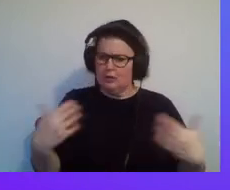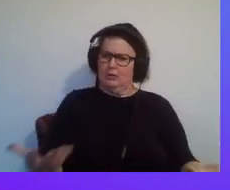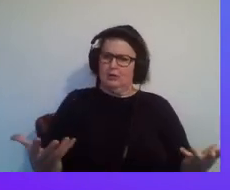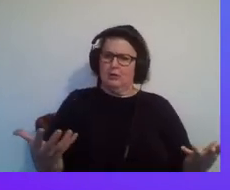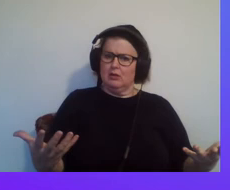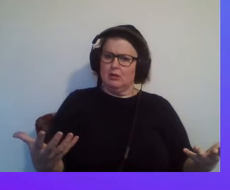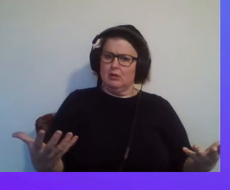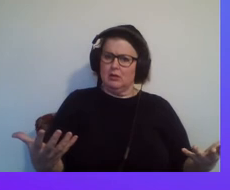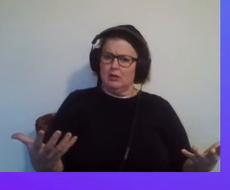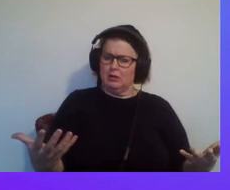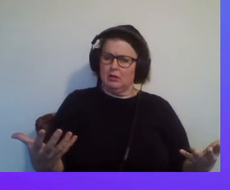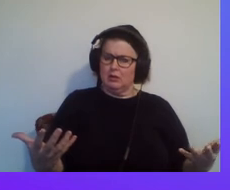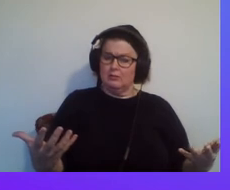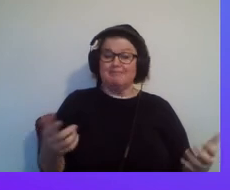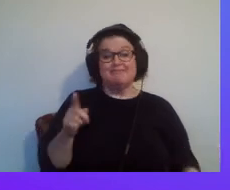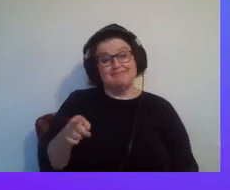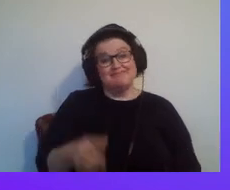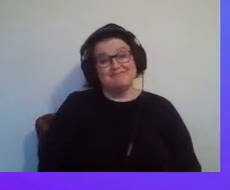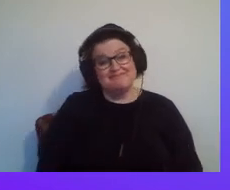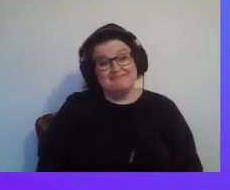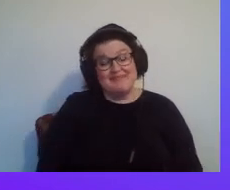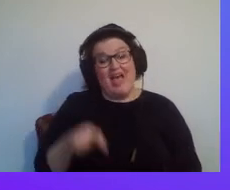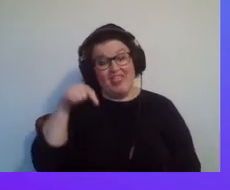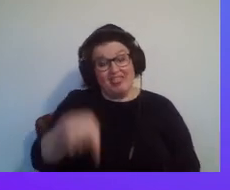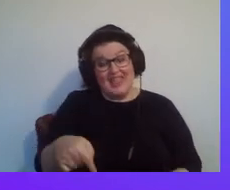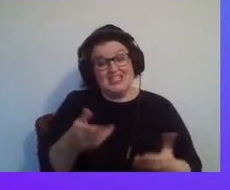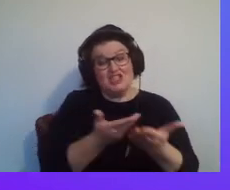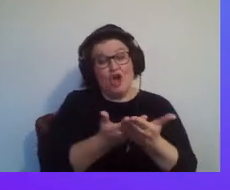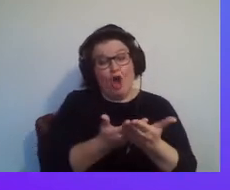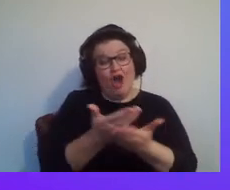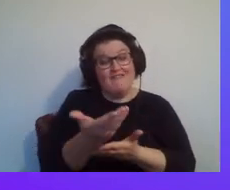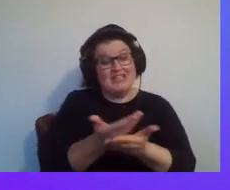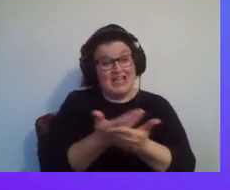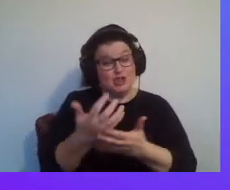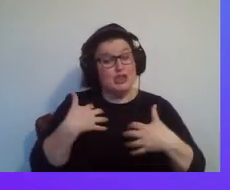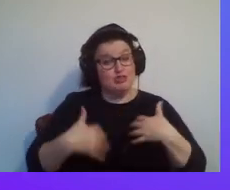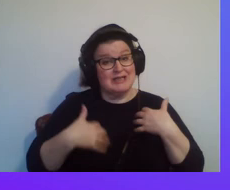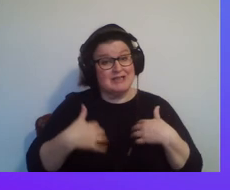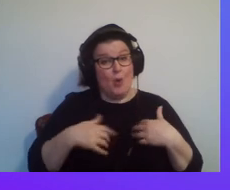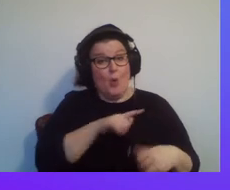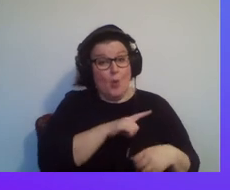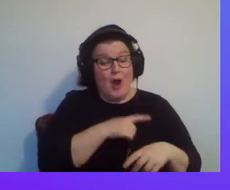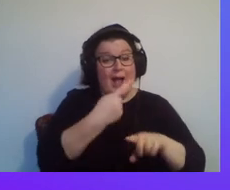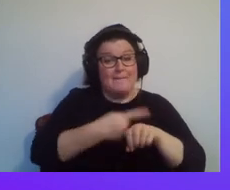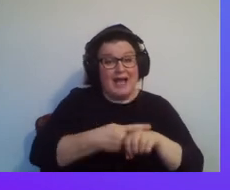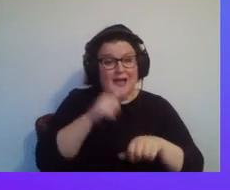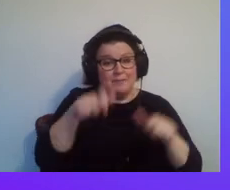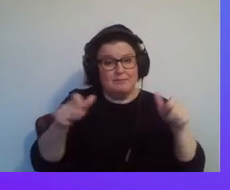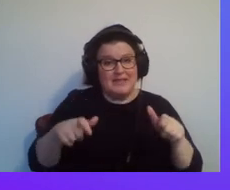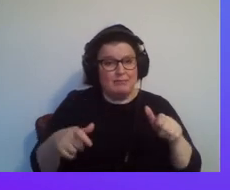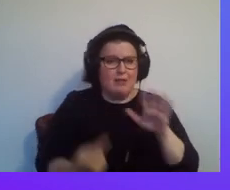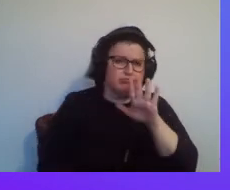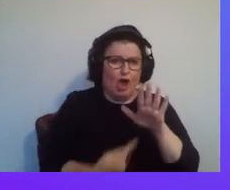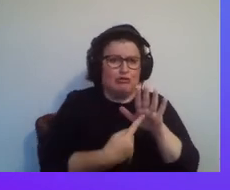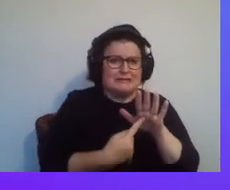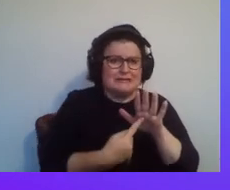Mm-hmm. So, you know, it's interesting because as we've been having this conversation, we've gone from why are Black people at the front of the list? And then, you